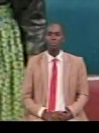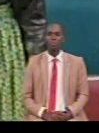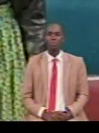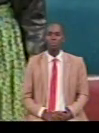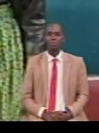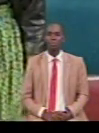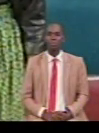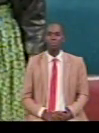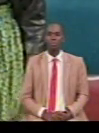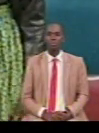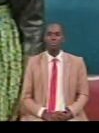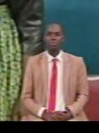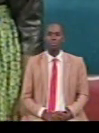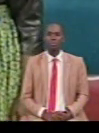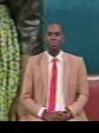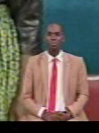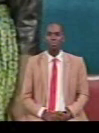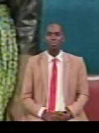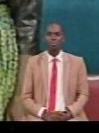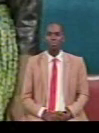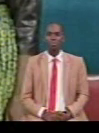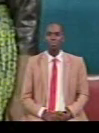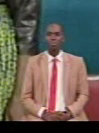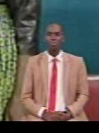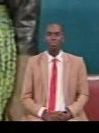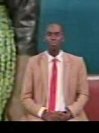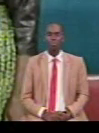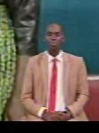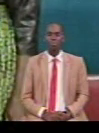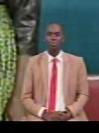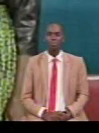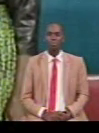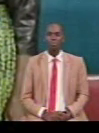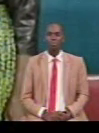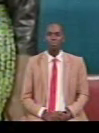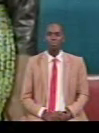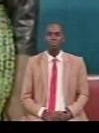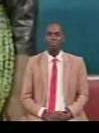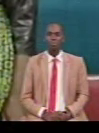hours kwa pereka ku kliniki, anabwela wapasa mankwala wa BP.